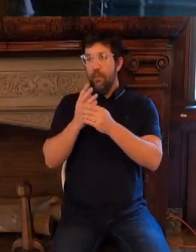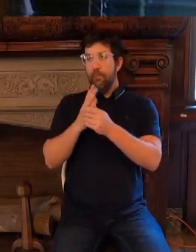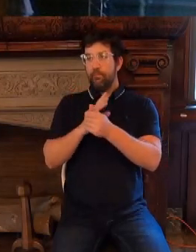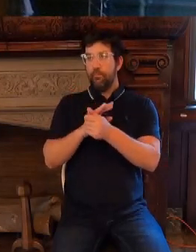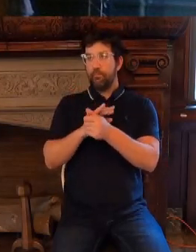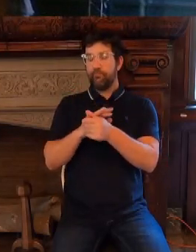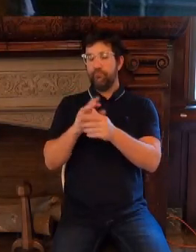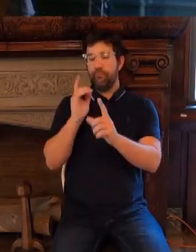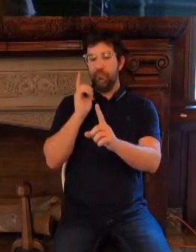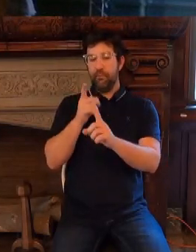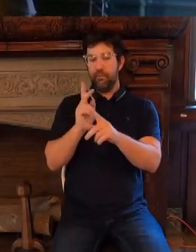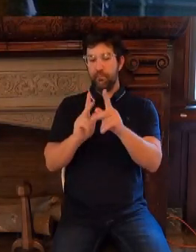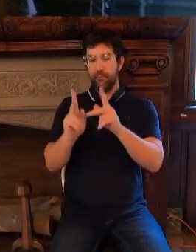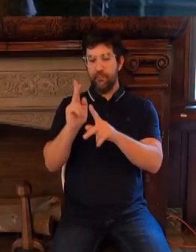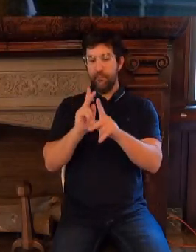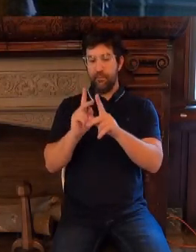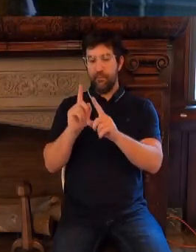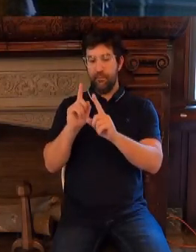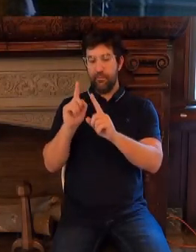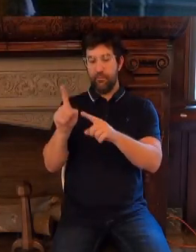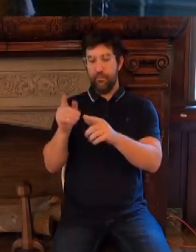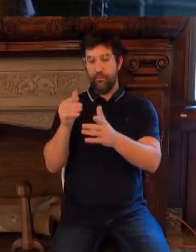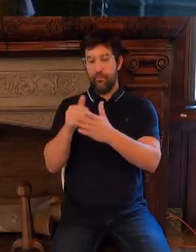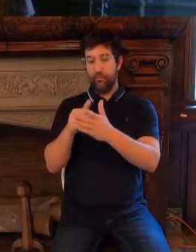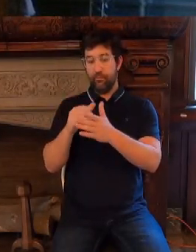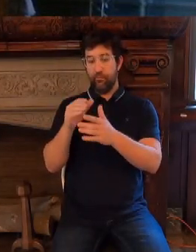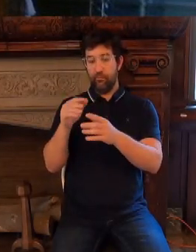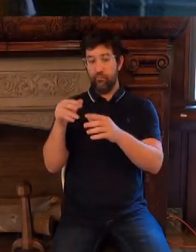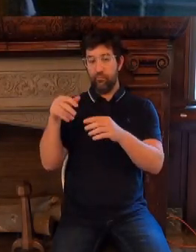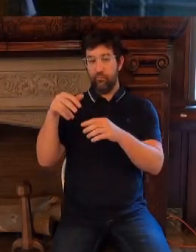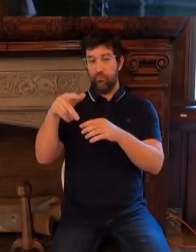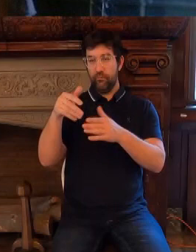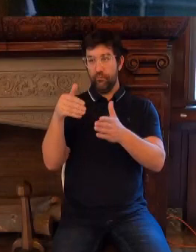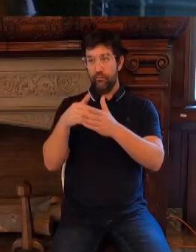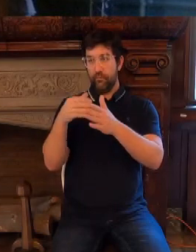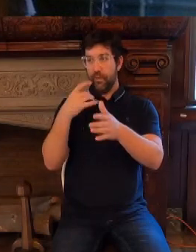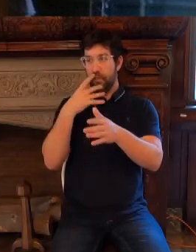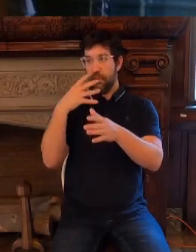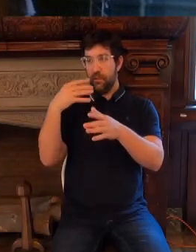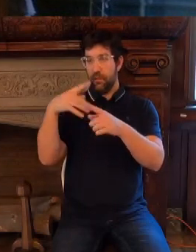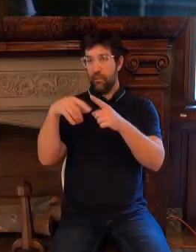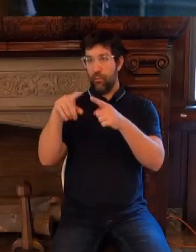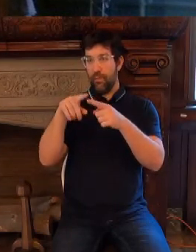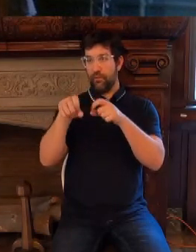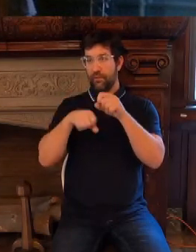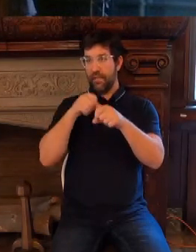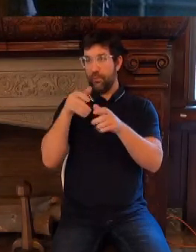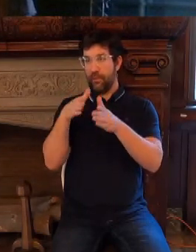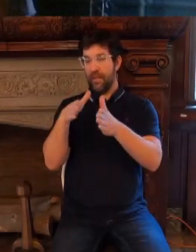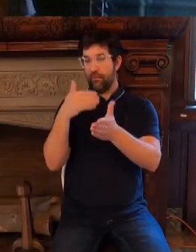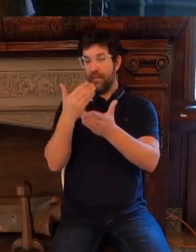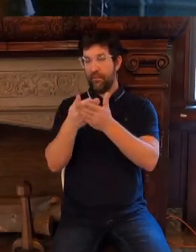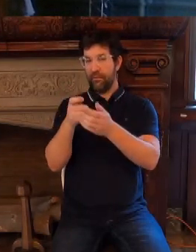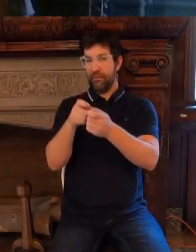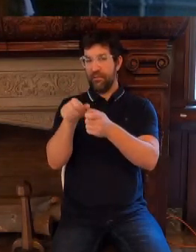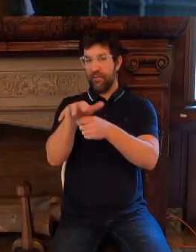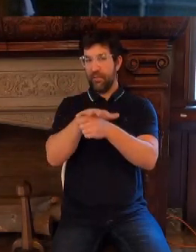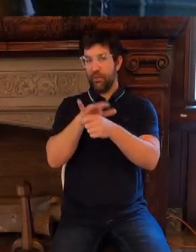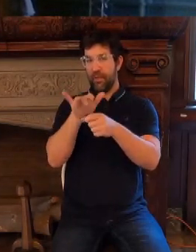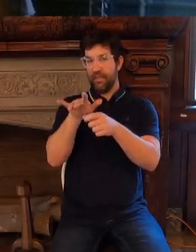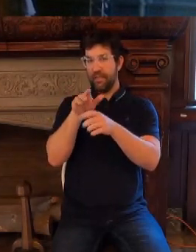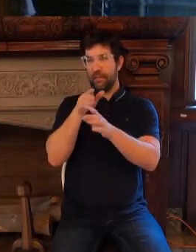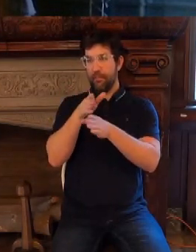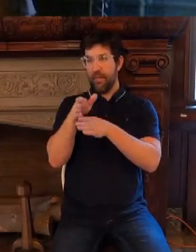goal is that people go against crossing, like they cross against their signal once your cycle length gets to a certain length. And so that's the main thing.